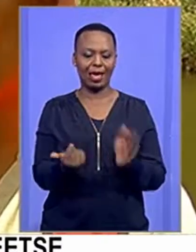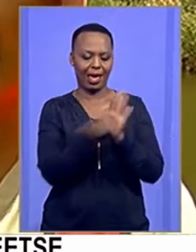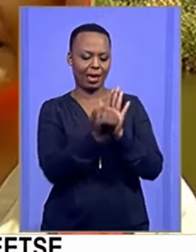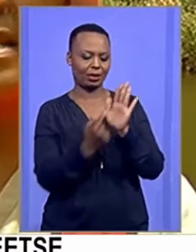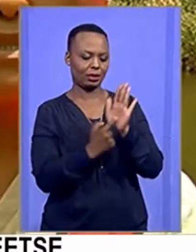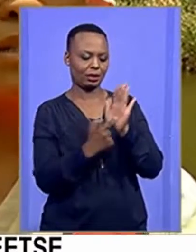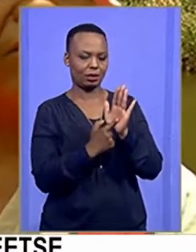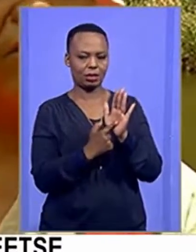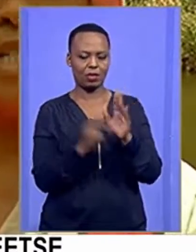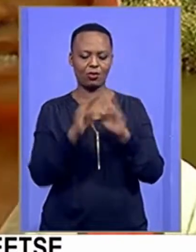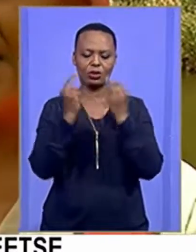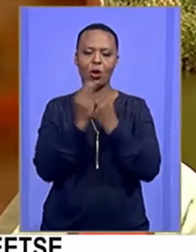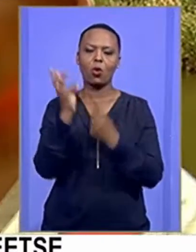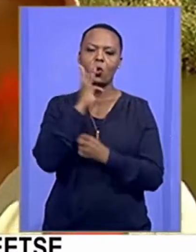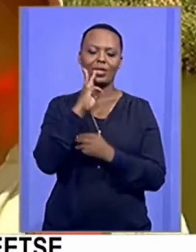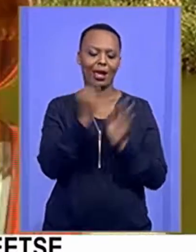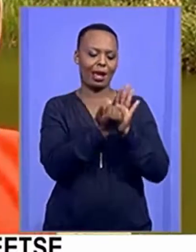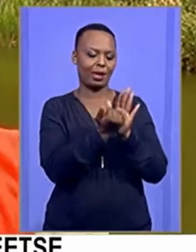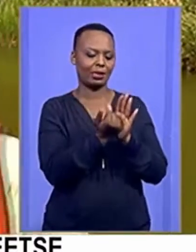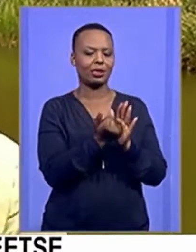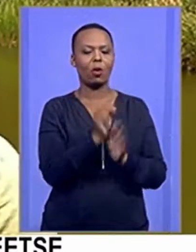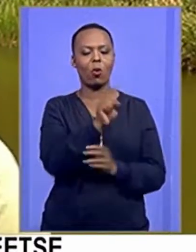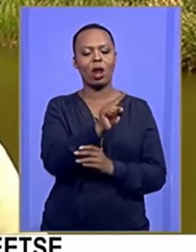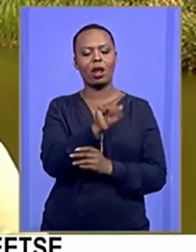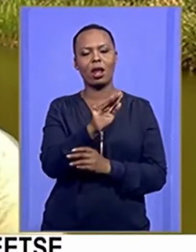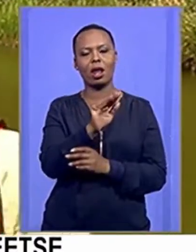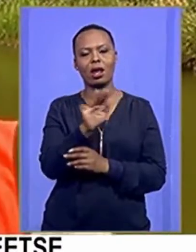National Water Act of 1998.